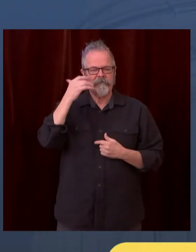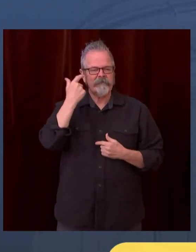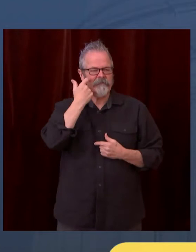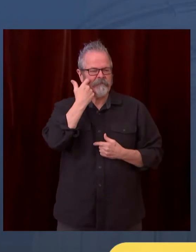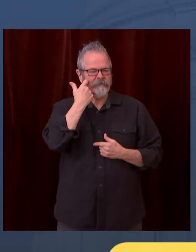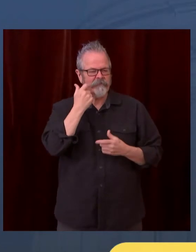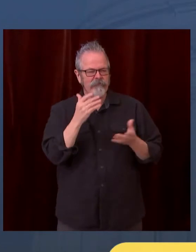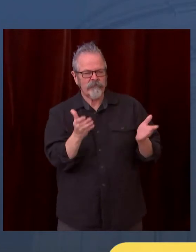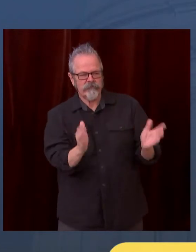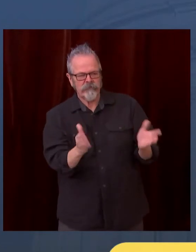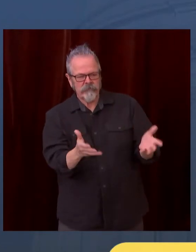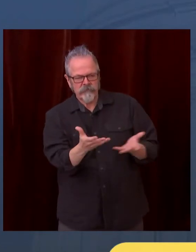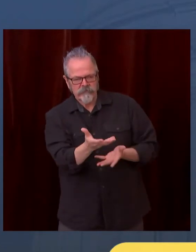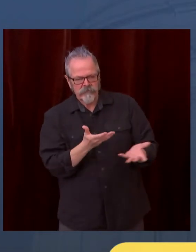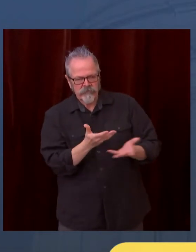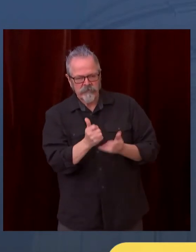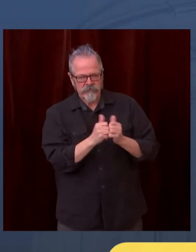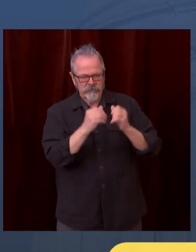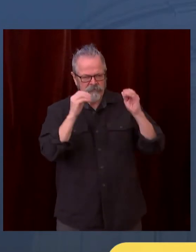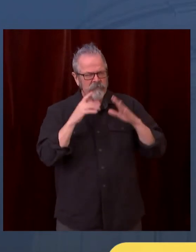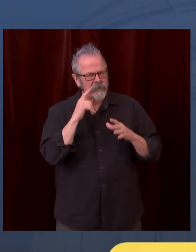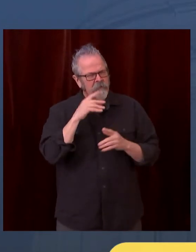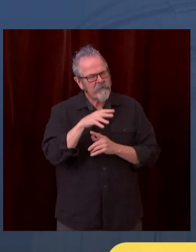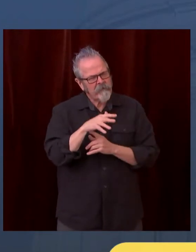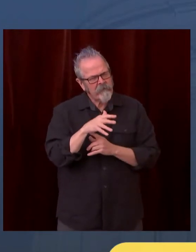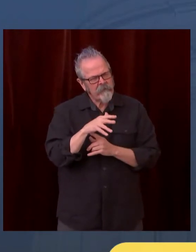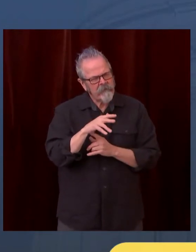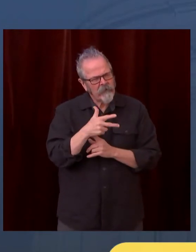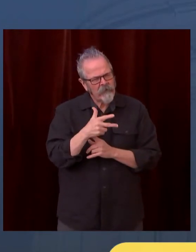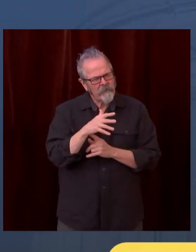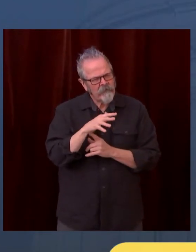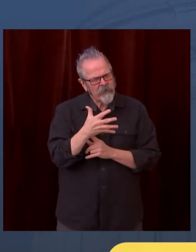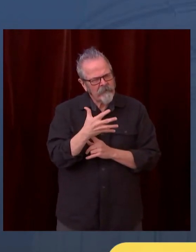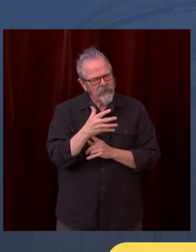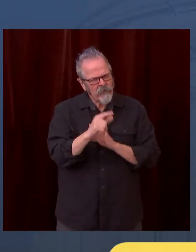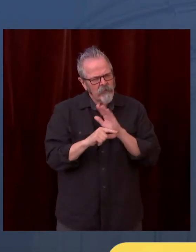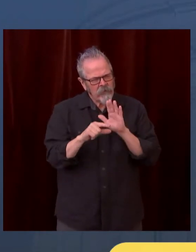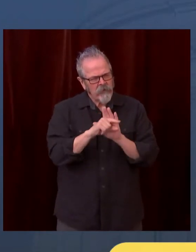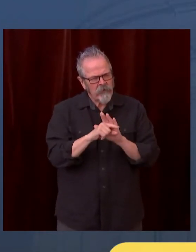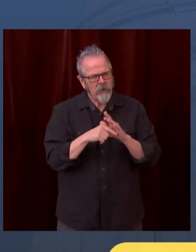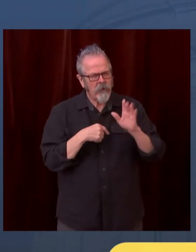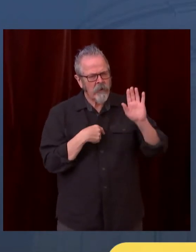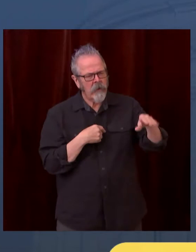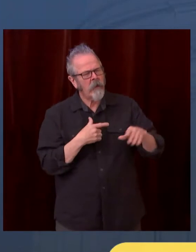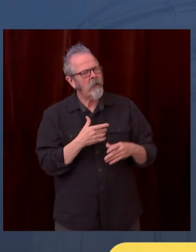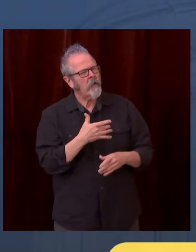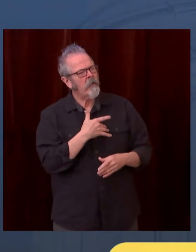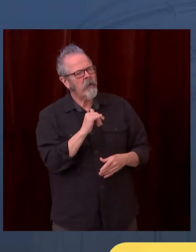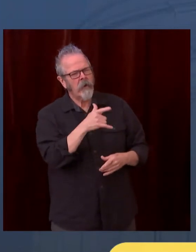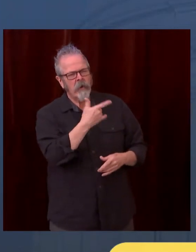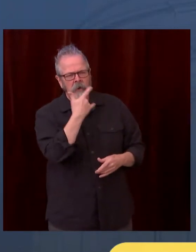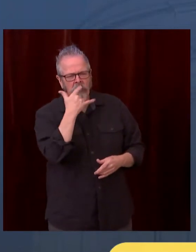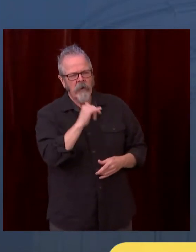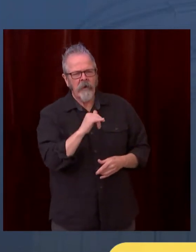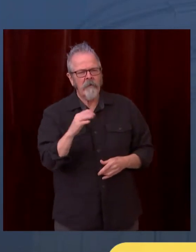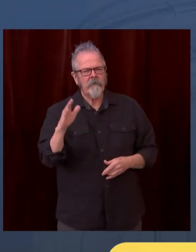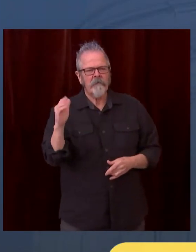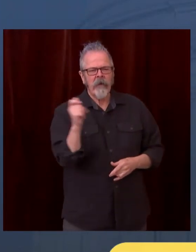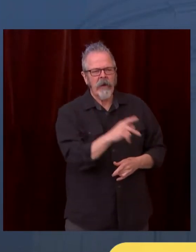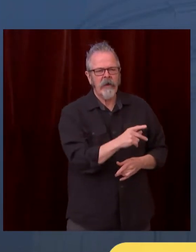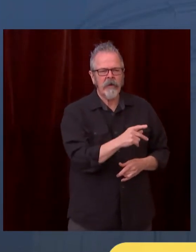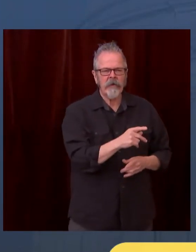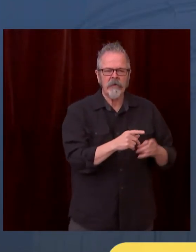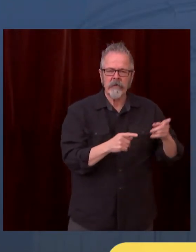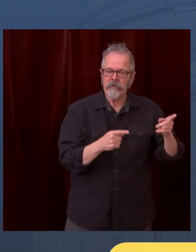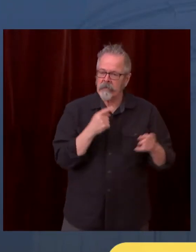it's 1,000,000% better. That was pretty profound, I thought, and safe, and that's what the important part is,